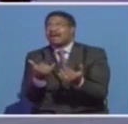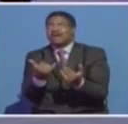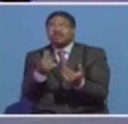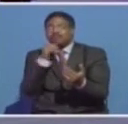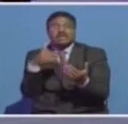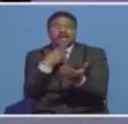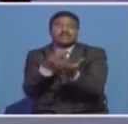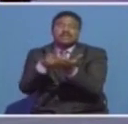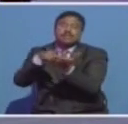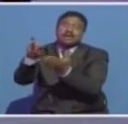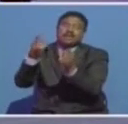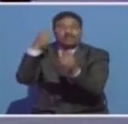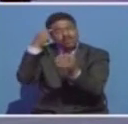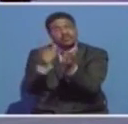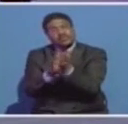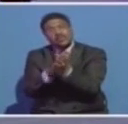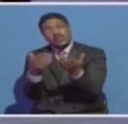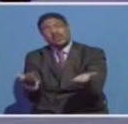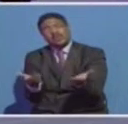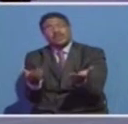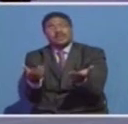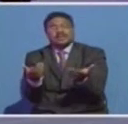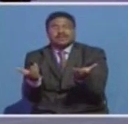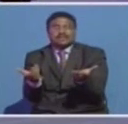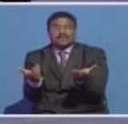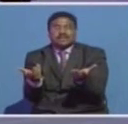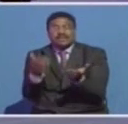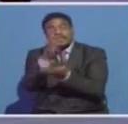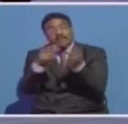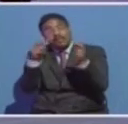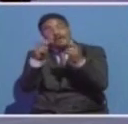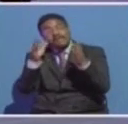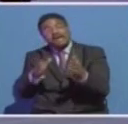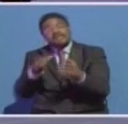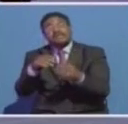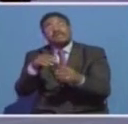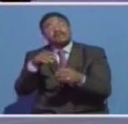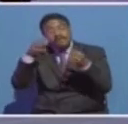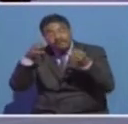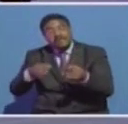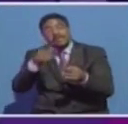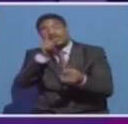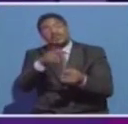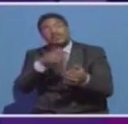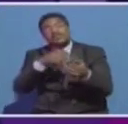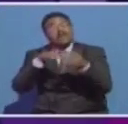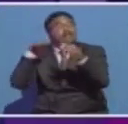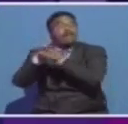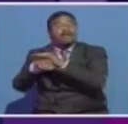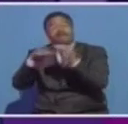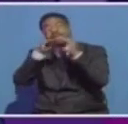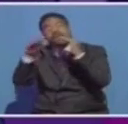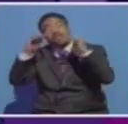the schools that have their roofs blown off. Yes, we have to be focused. Some contractor somewhere decided they were not going to buy standard roofing. But